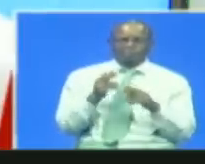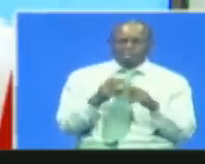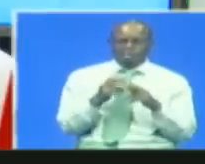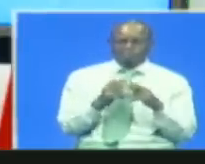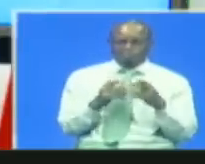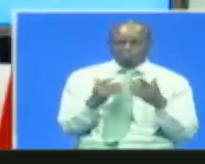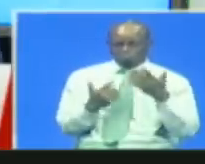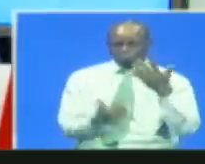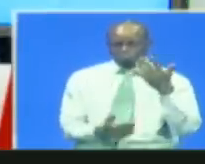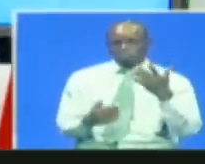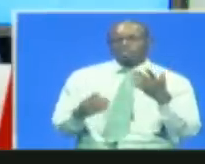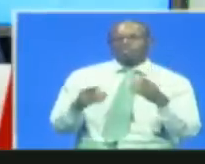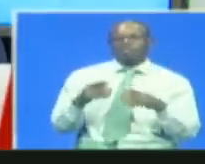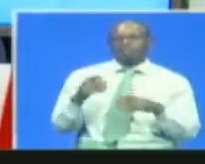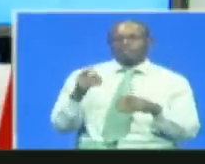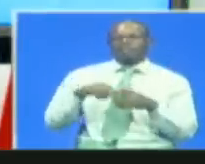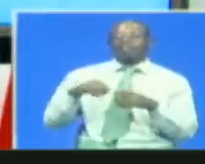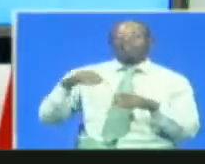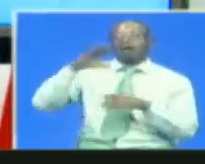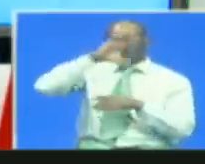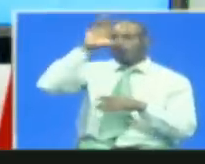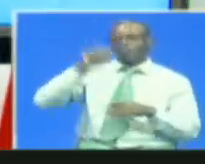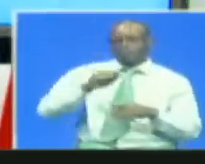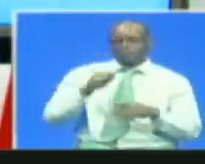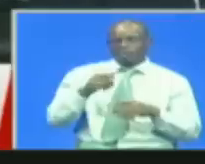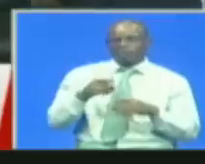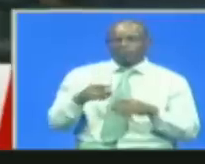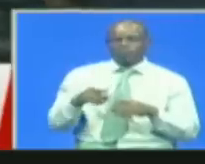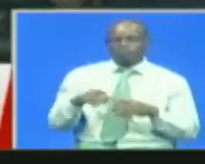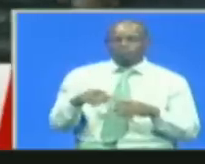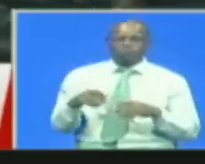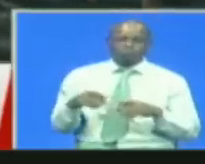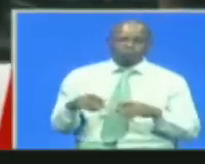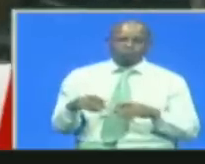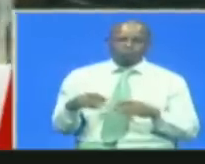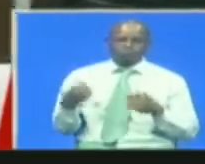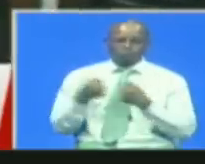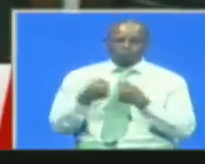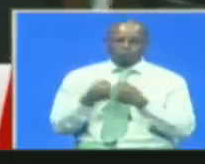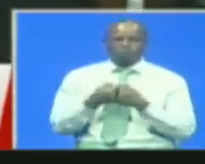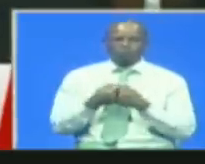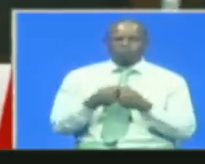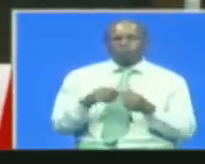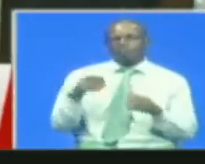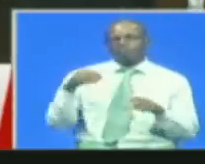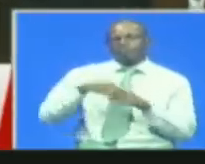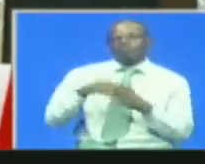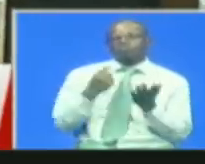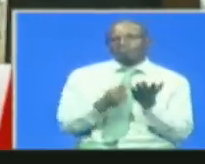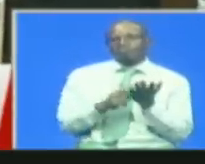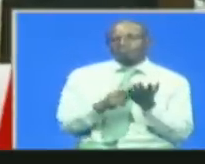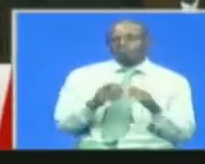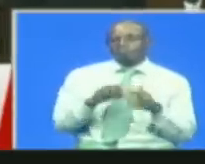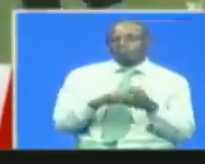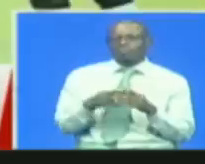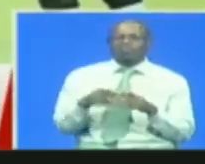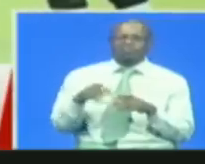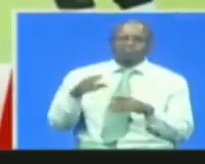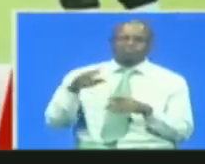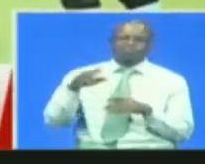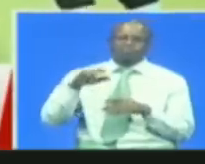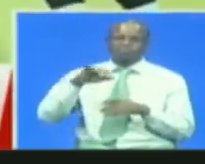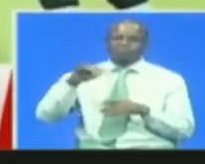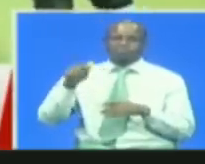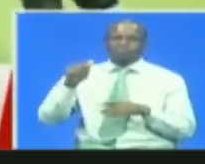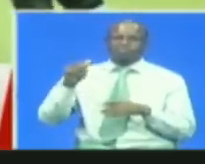in Kampala, Uganda. Veteran setters Jane Washu and Janet Wanja retained their positions in the strong-looking squad that will be